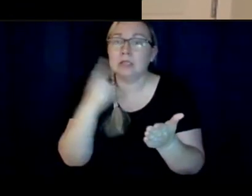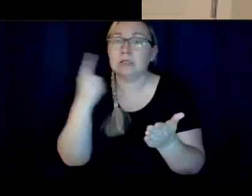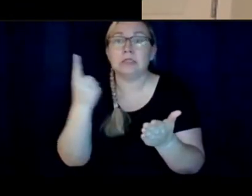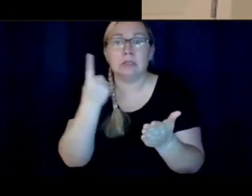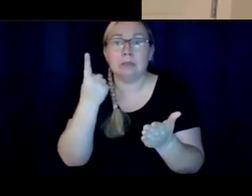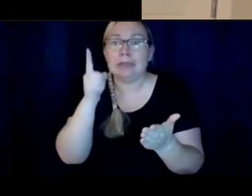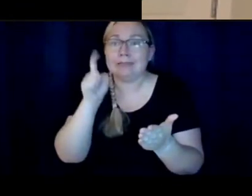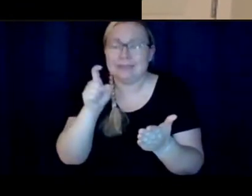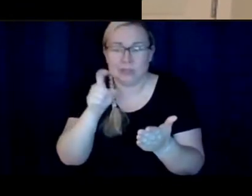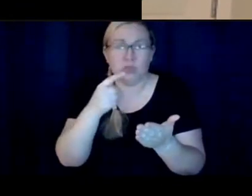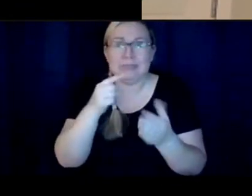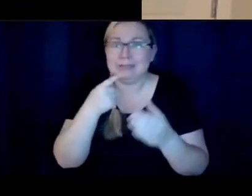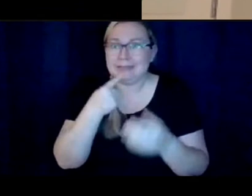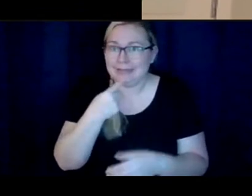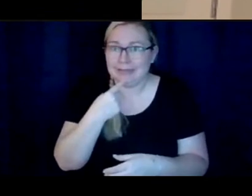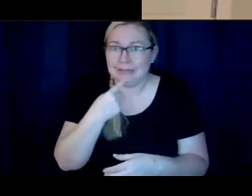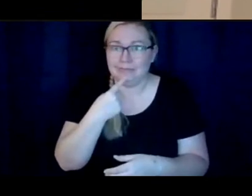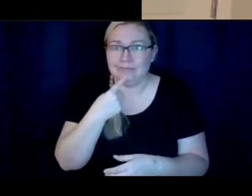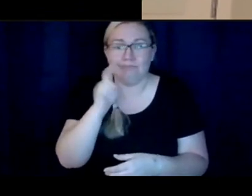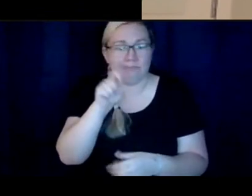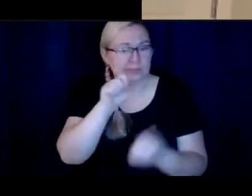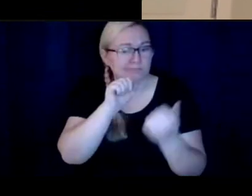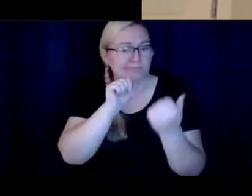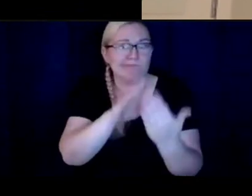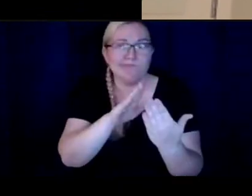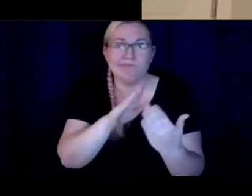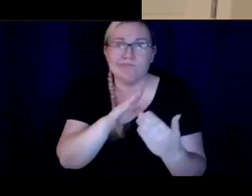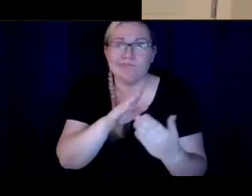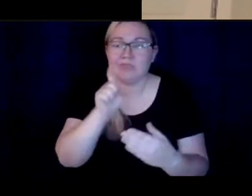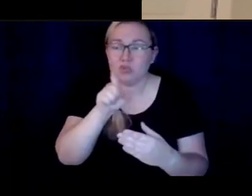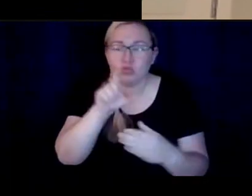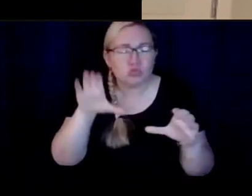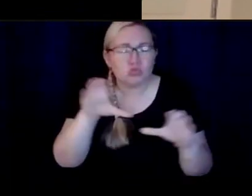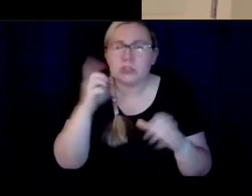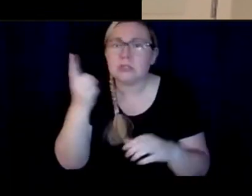something needs to be said, something needs to be done.